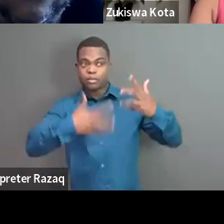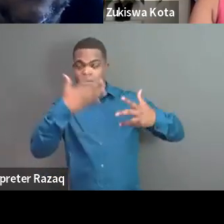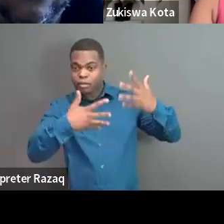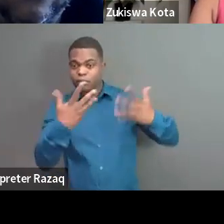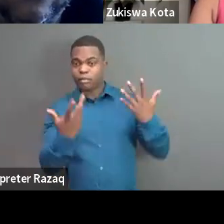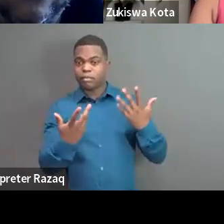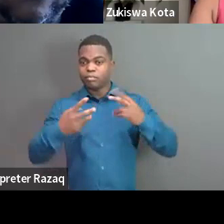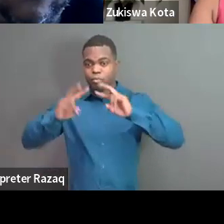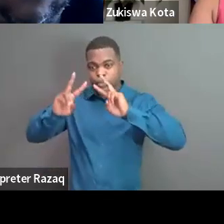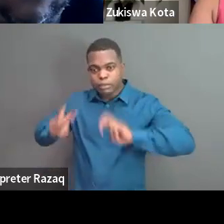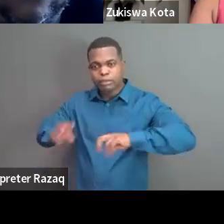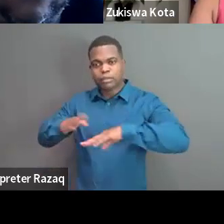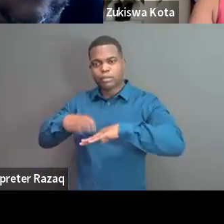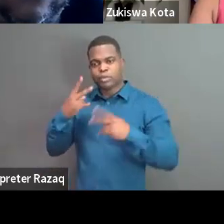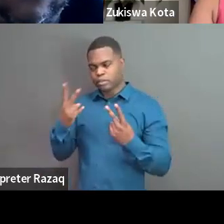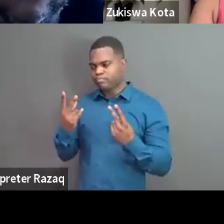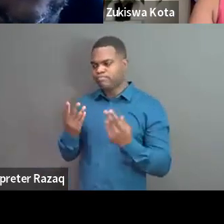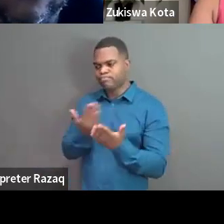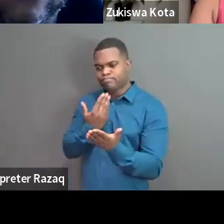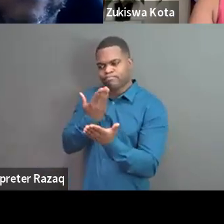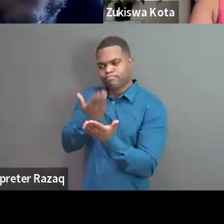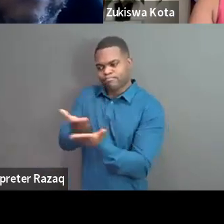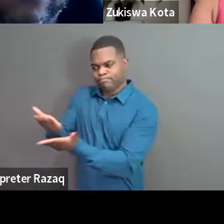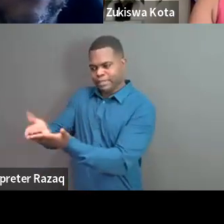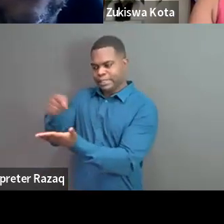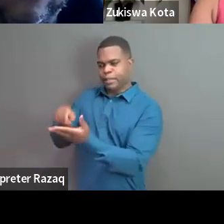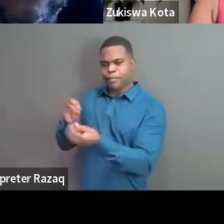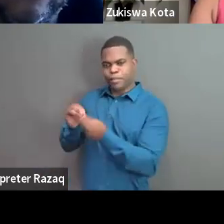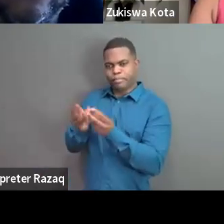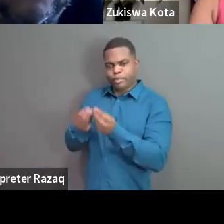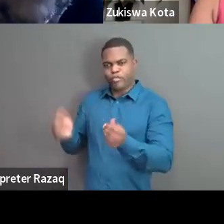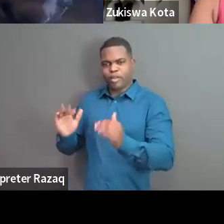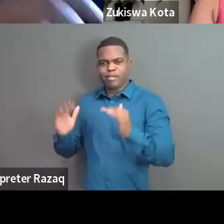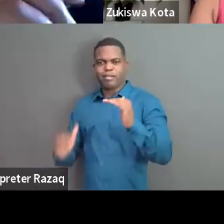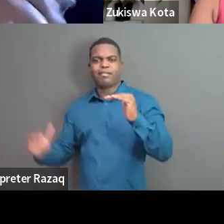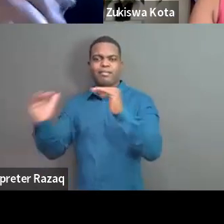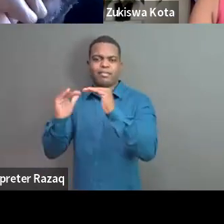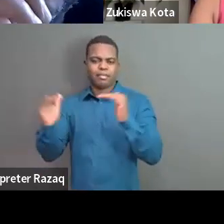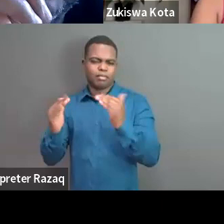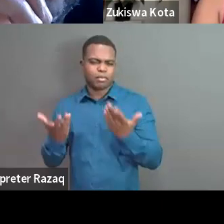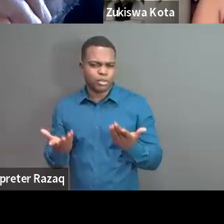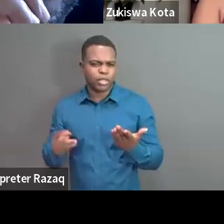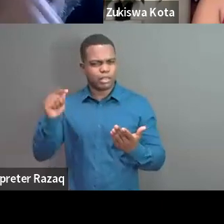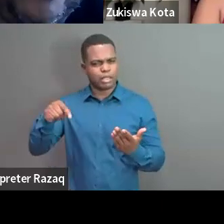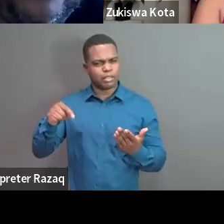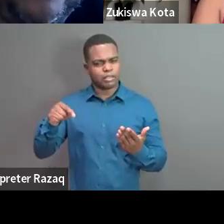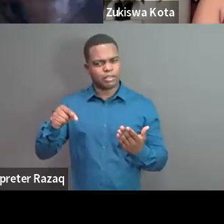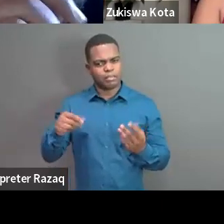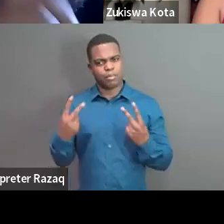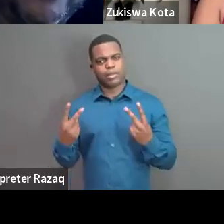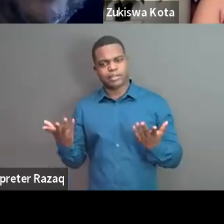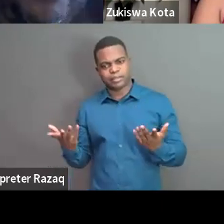regards to digital connectivity and inequalities. Thank you. So can I say a